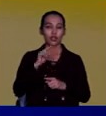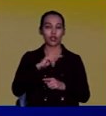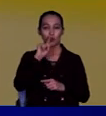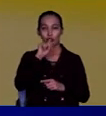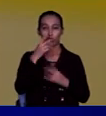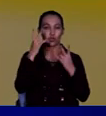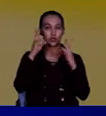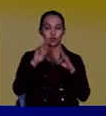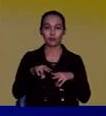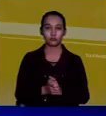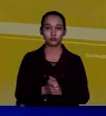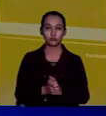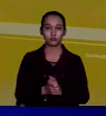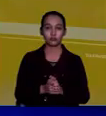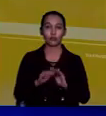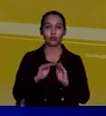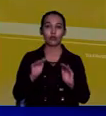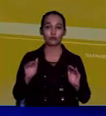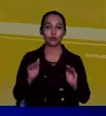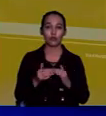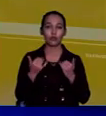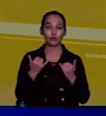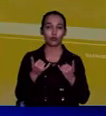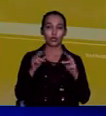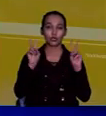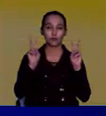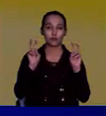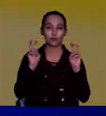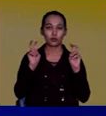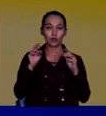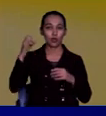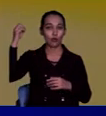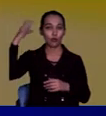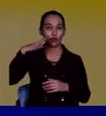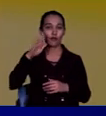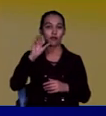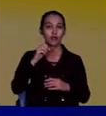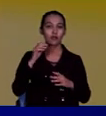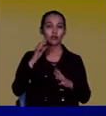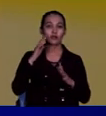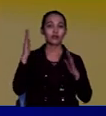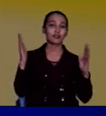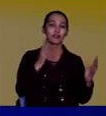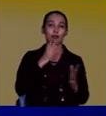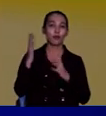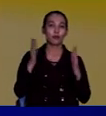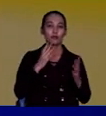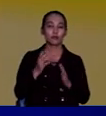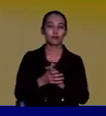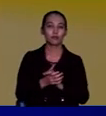ishiga to'g'ri emas. Bolajonlar, bugungi mavzuyimiz quyosh va shamol masala